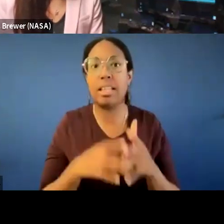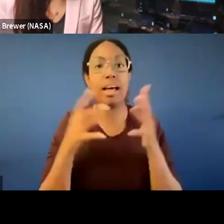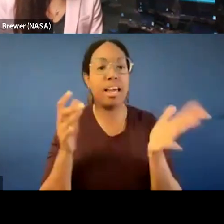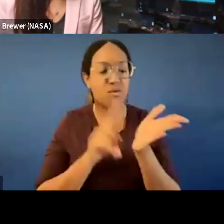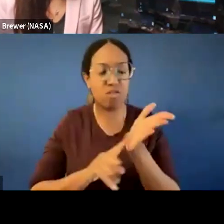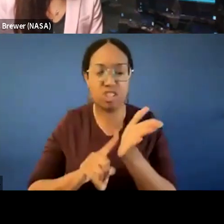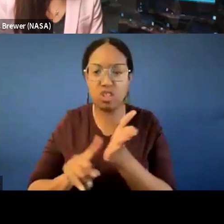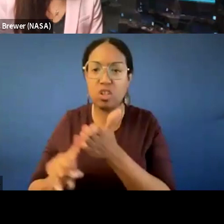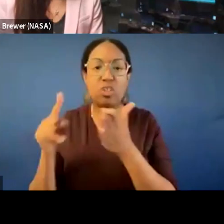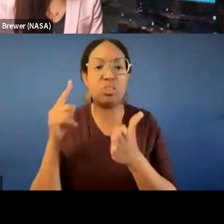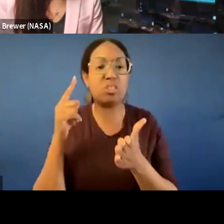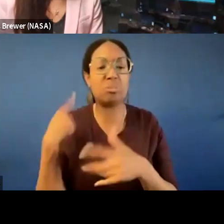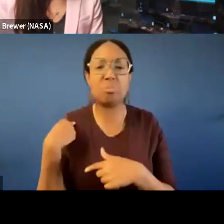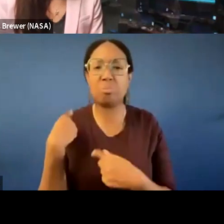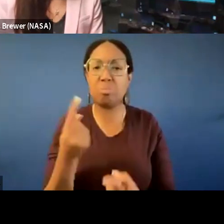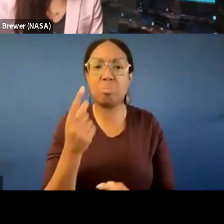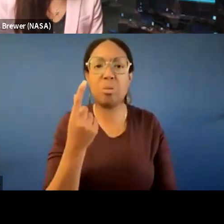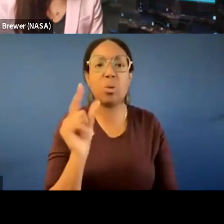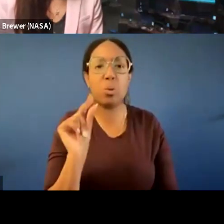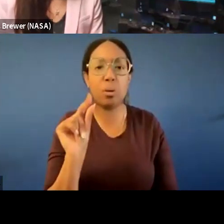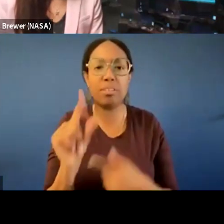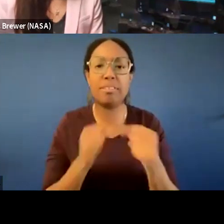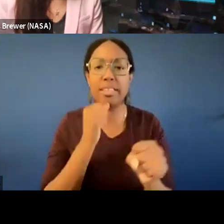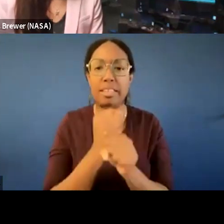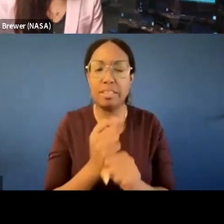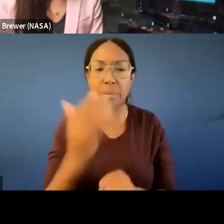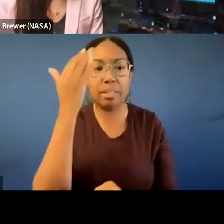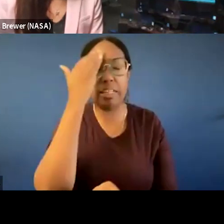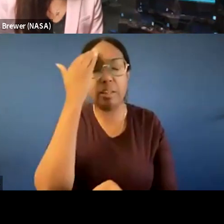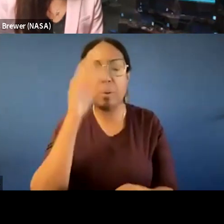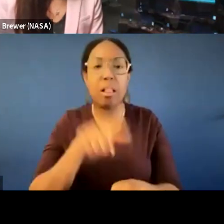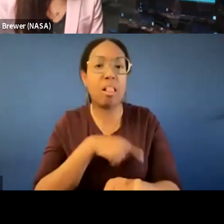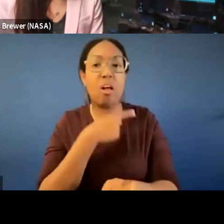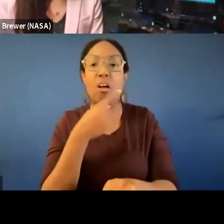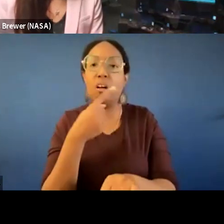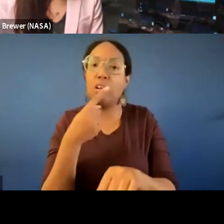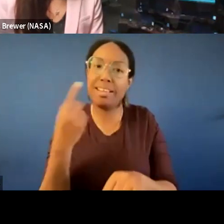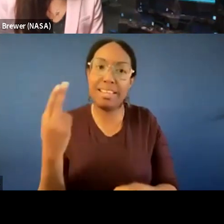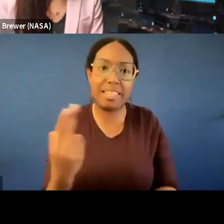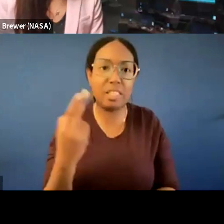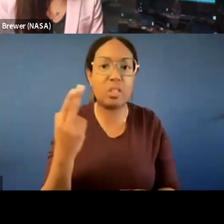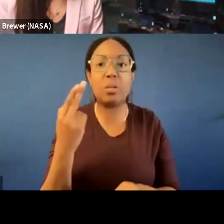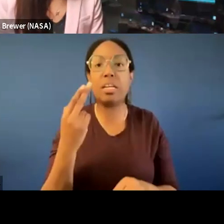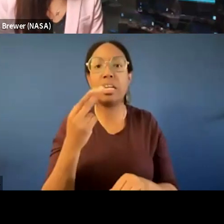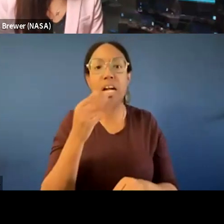for at least 20 years, I've been very aware of the long history of gender inequality in the performing